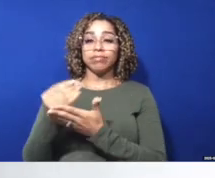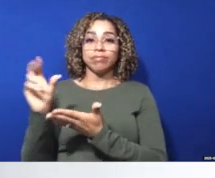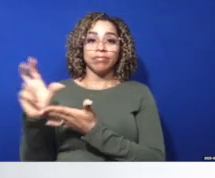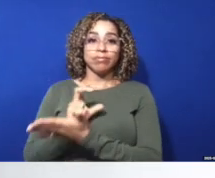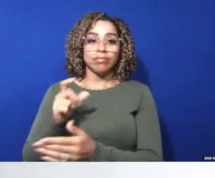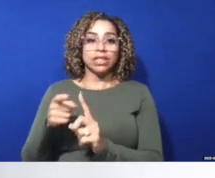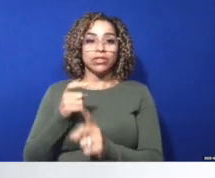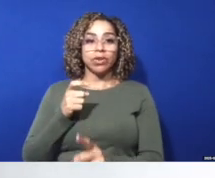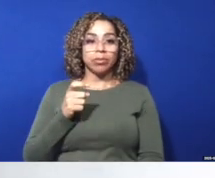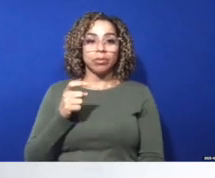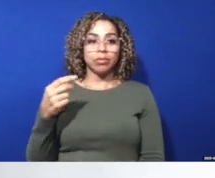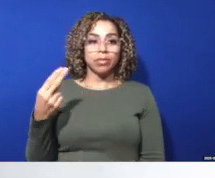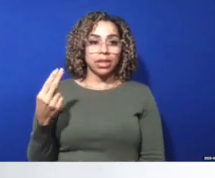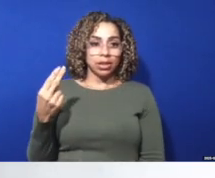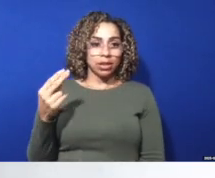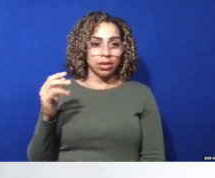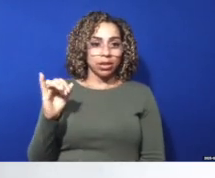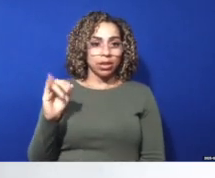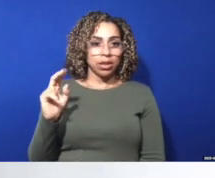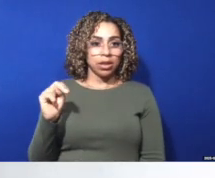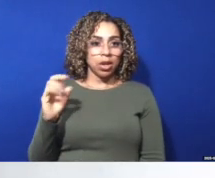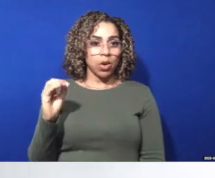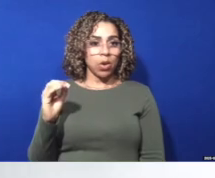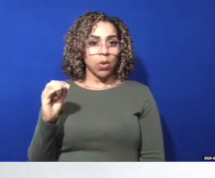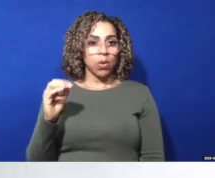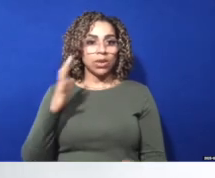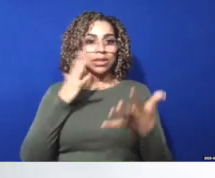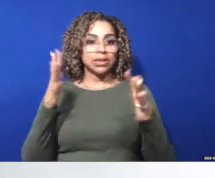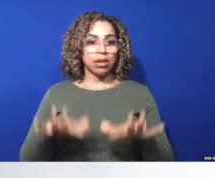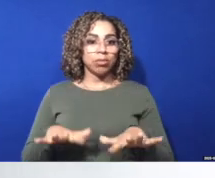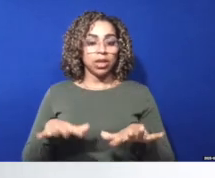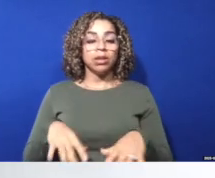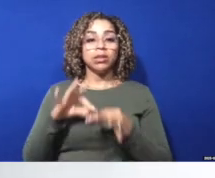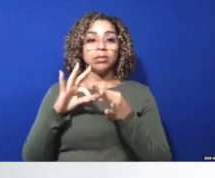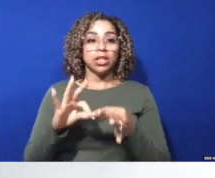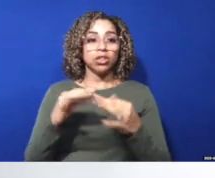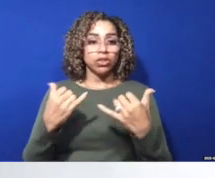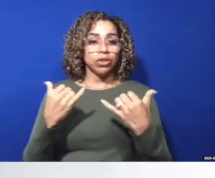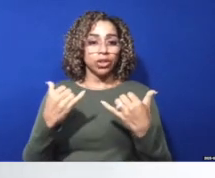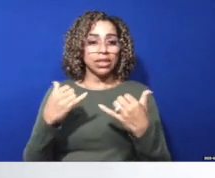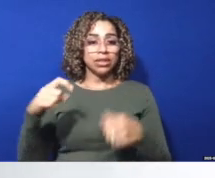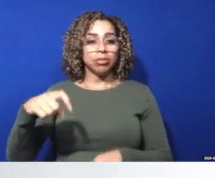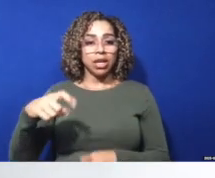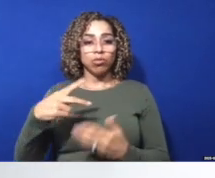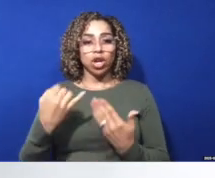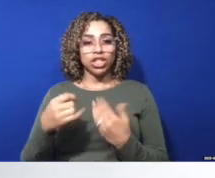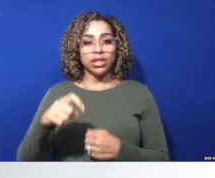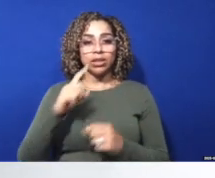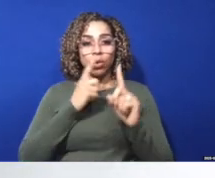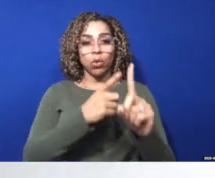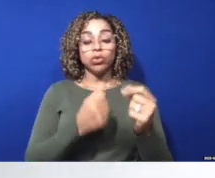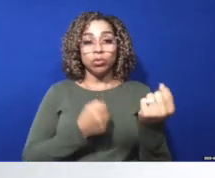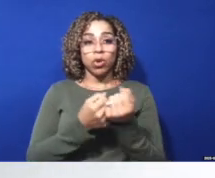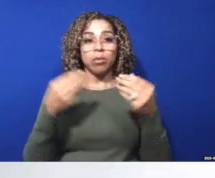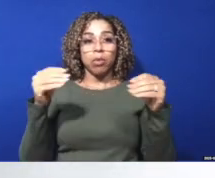settlement. These proposed funding levels are based on current demand and project need, with the goal of supporting market stability